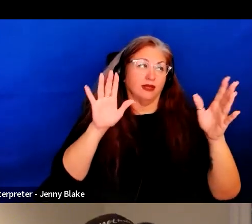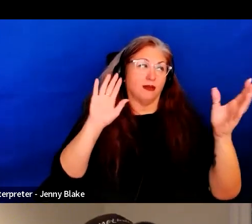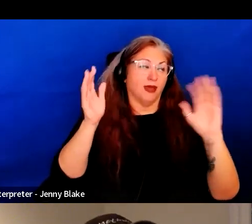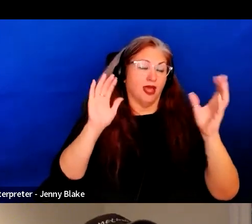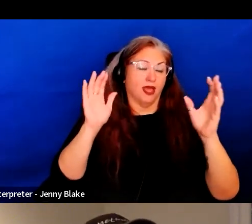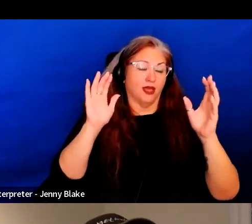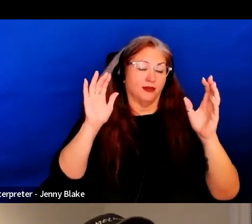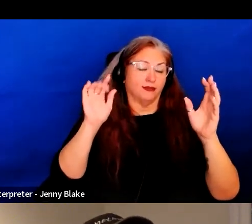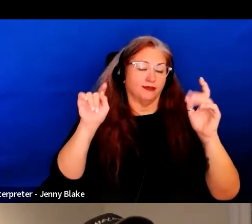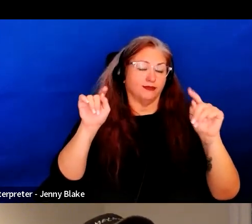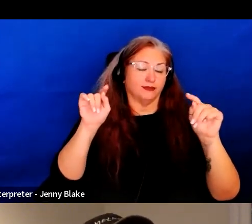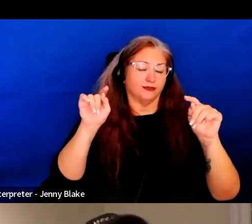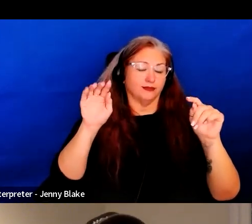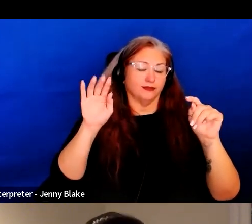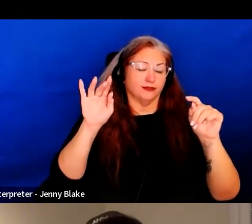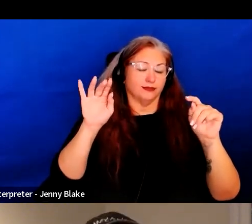compare